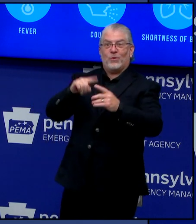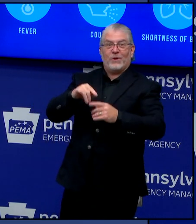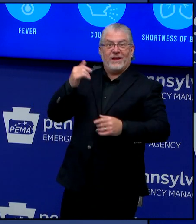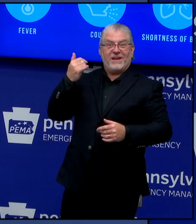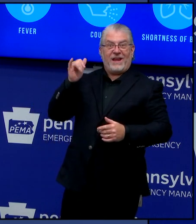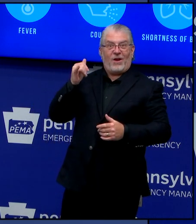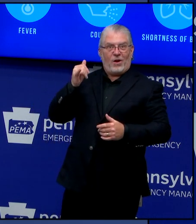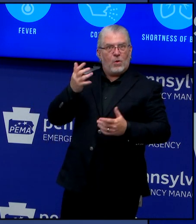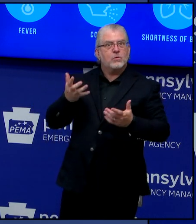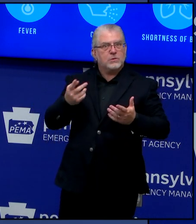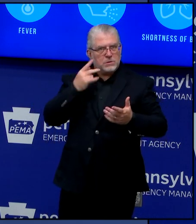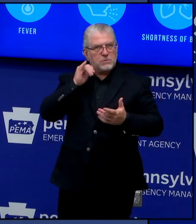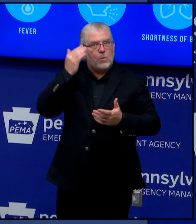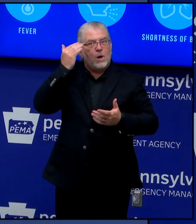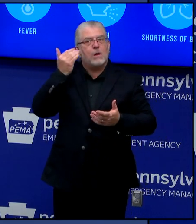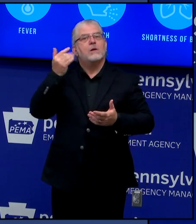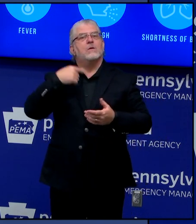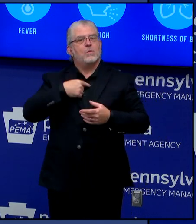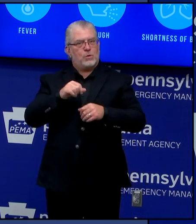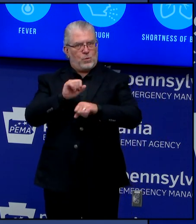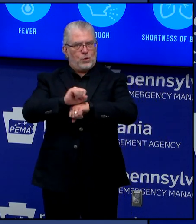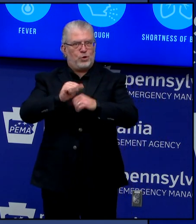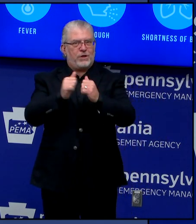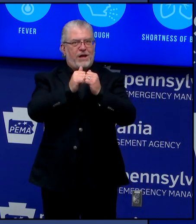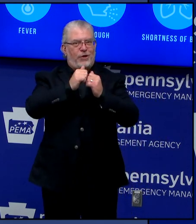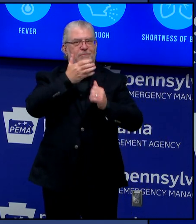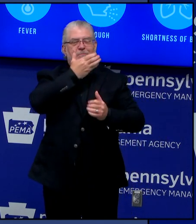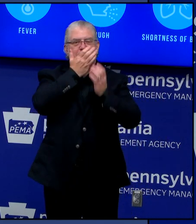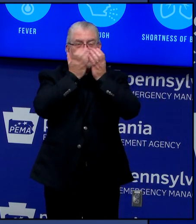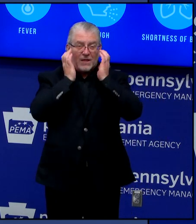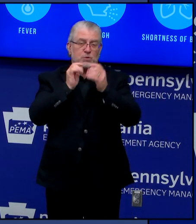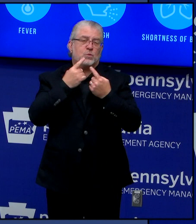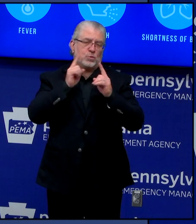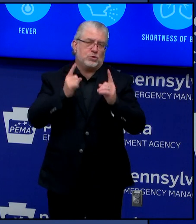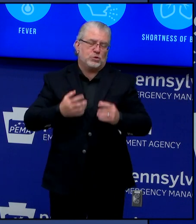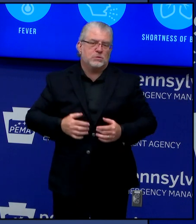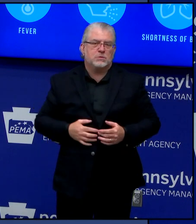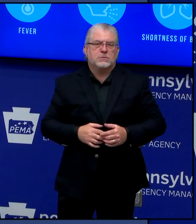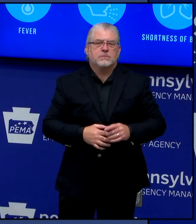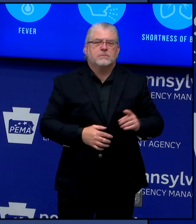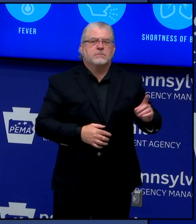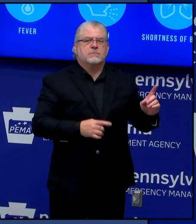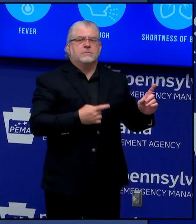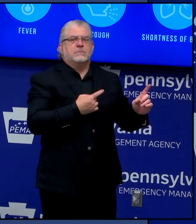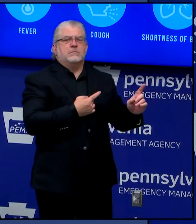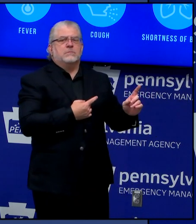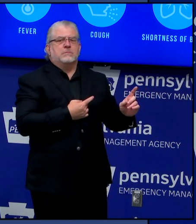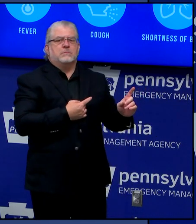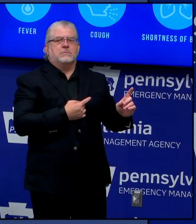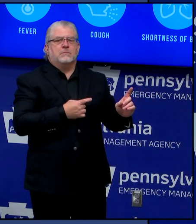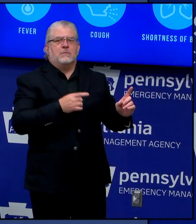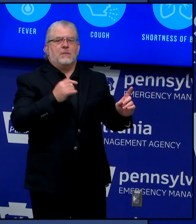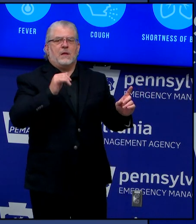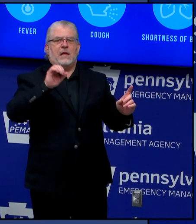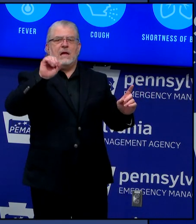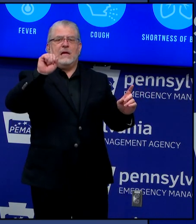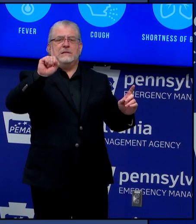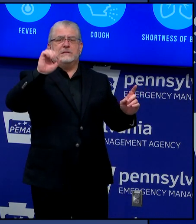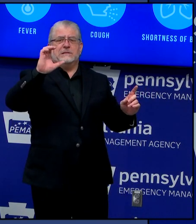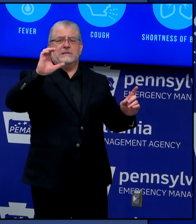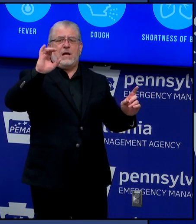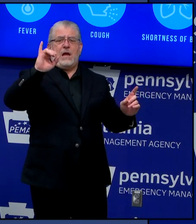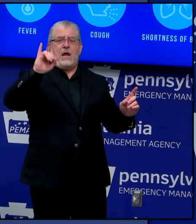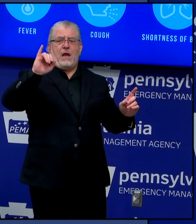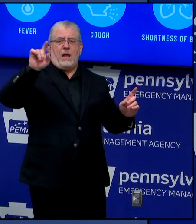plan. The Lewistown Sentinel and WTAJ have questions about SCI Huntington. Currently, SCI Huntington is